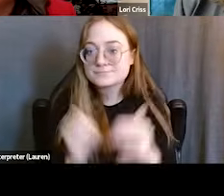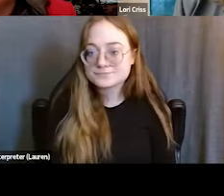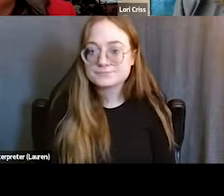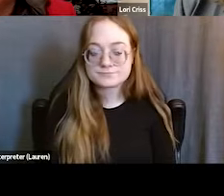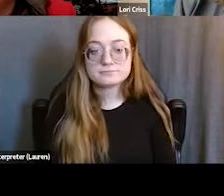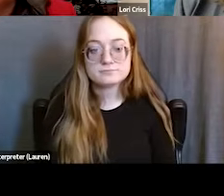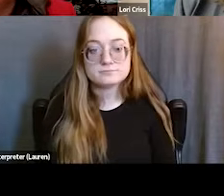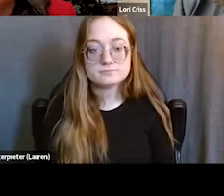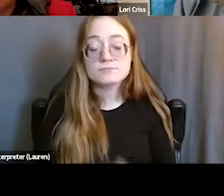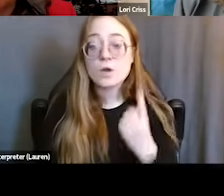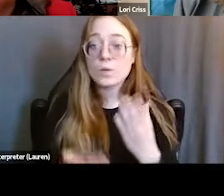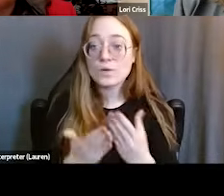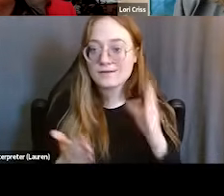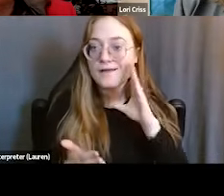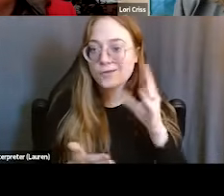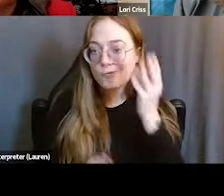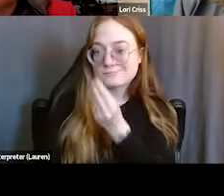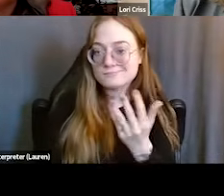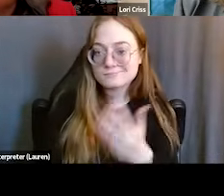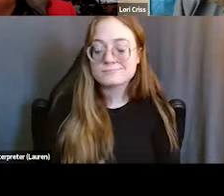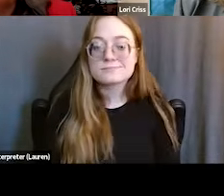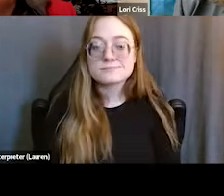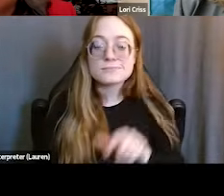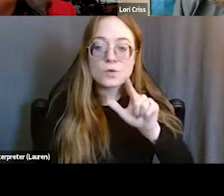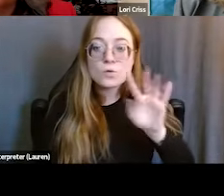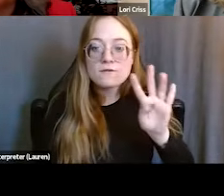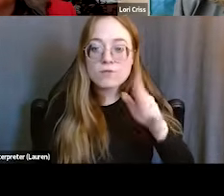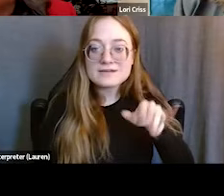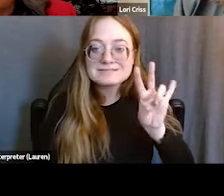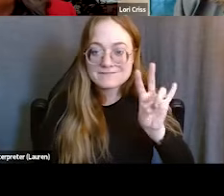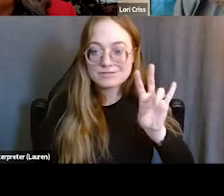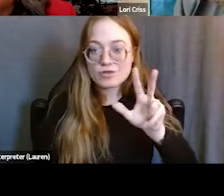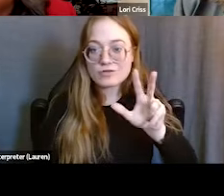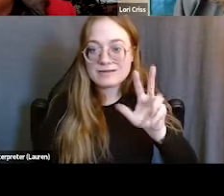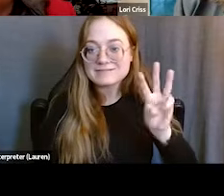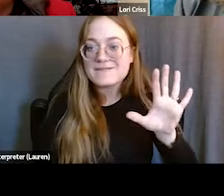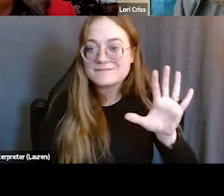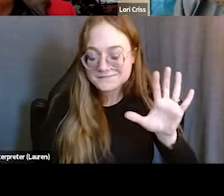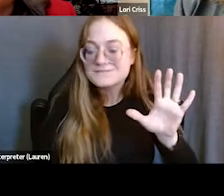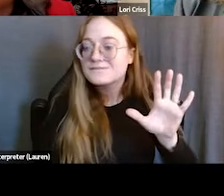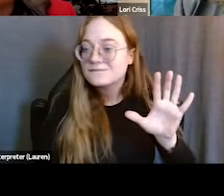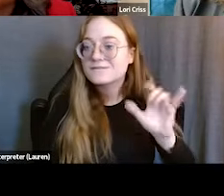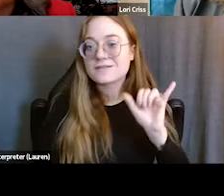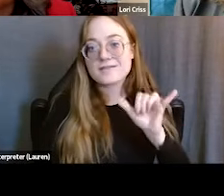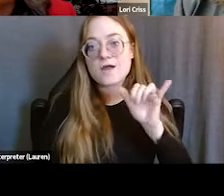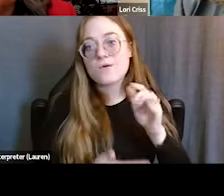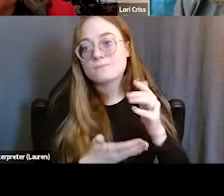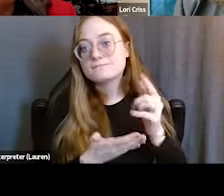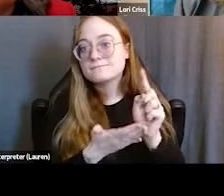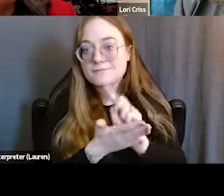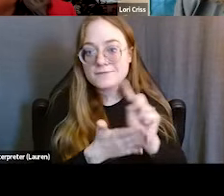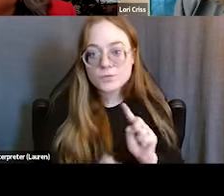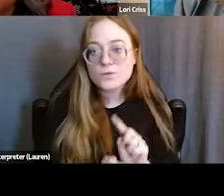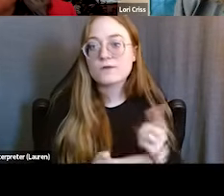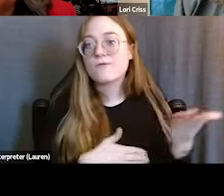One of the things I will note is the 24/7, 365. Our current